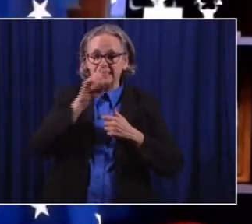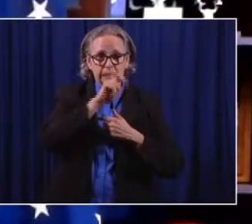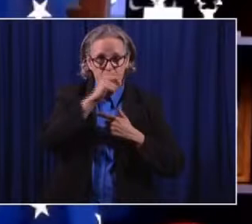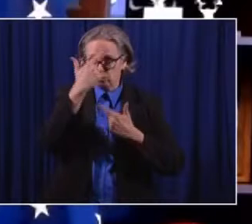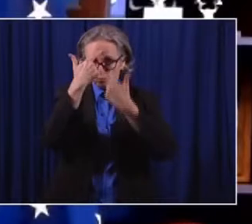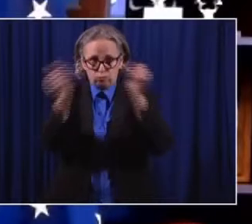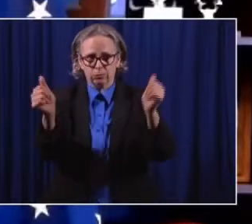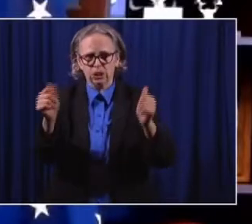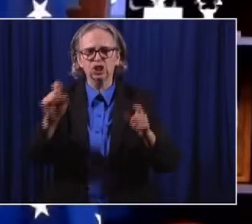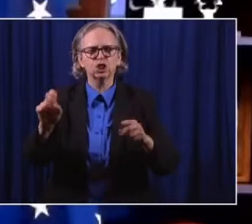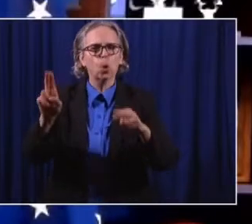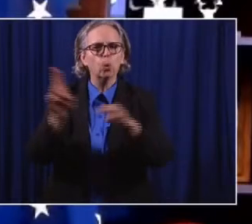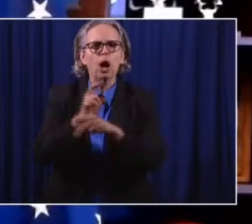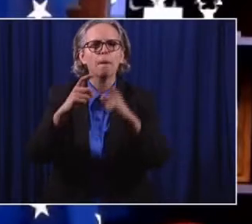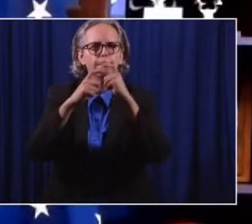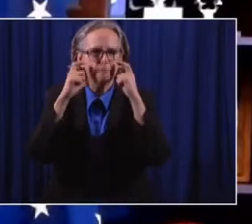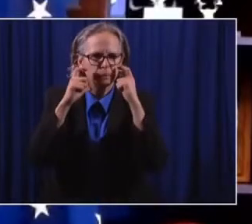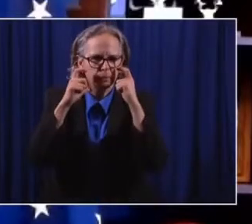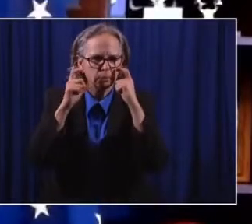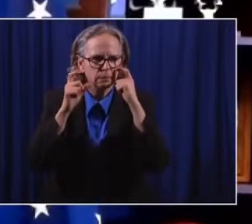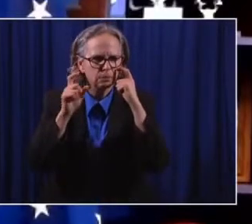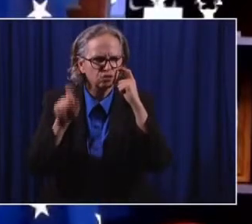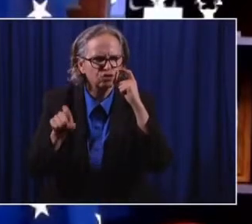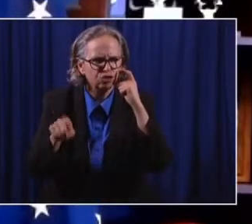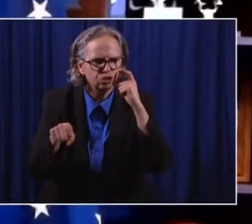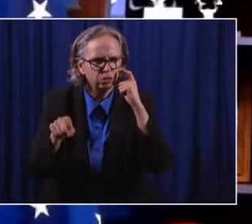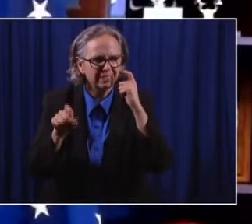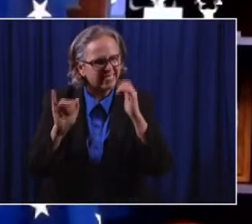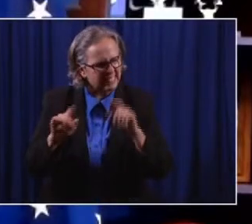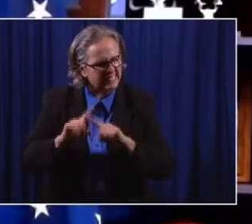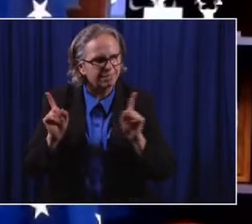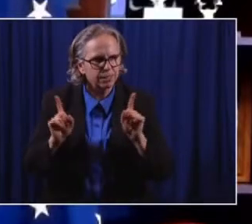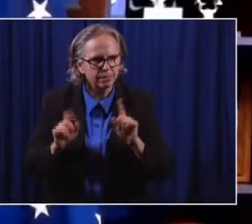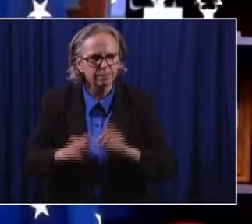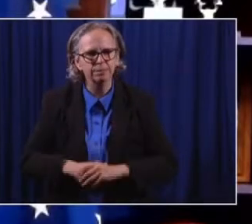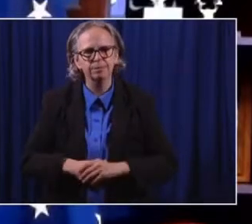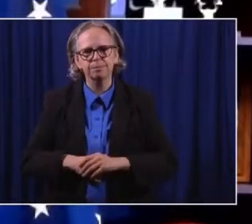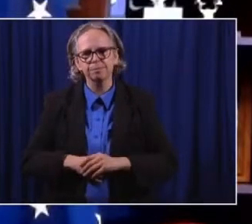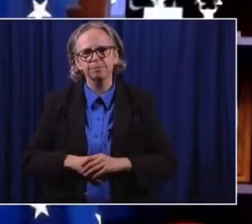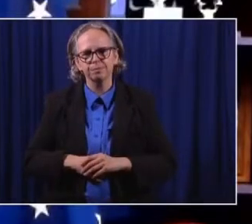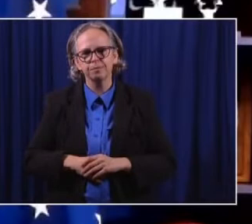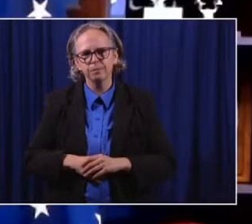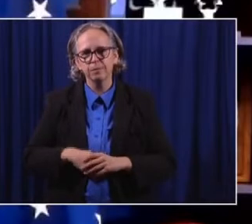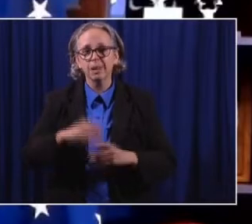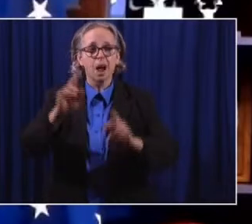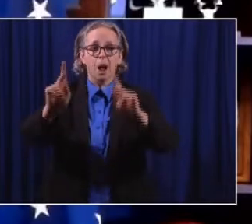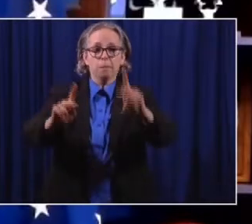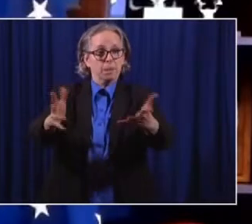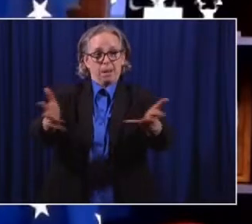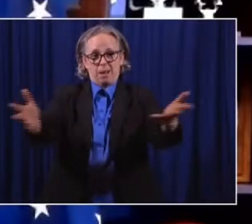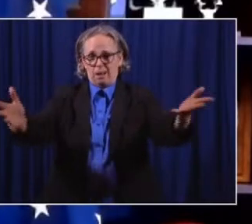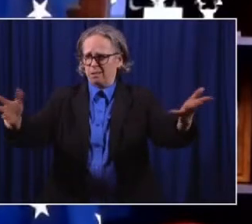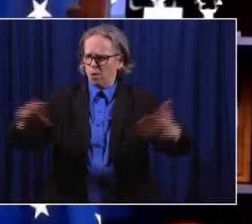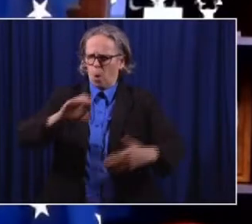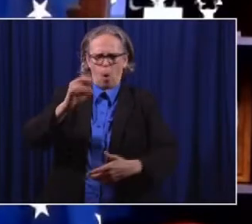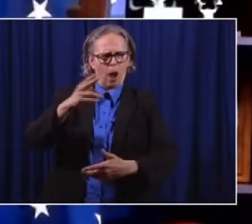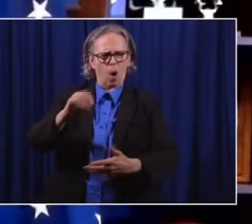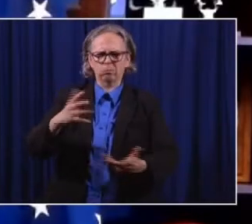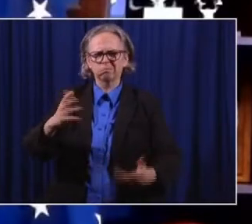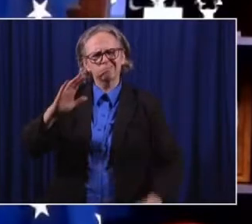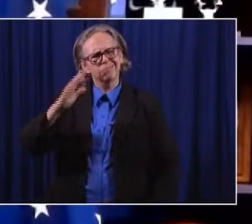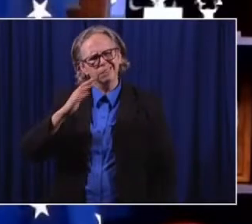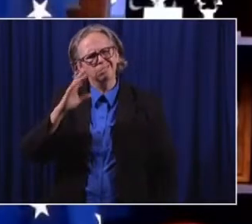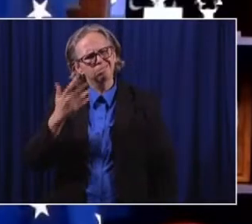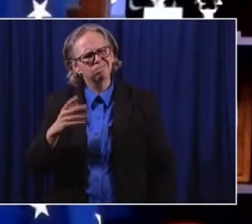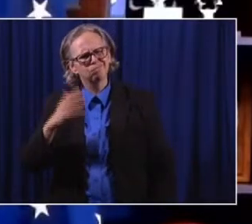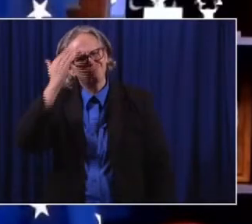works. And we're seeing the results. I mean, look, the people of this state have been pretty good all